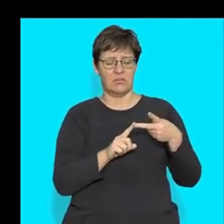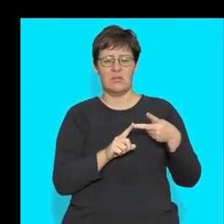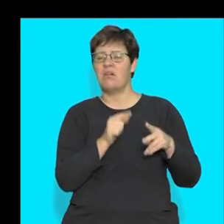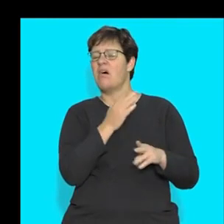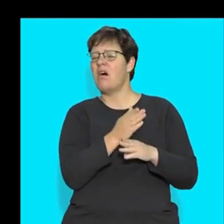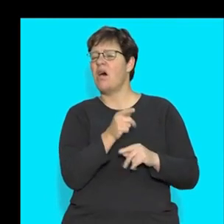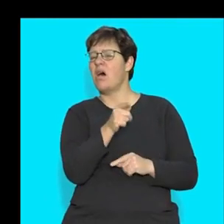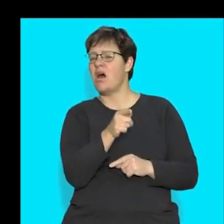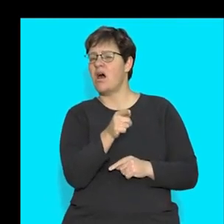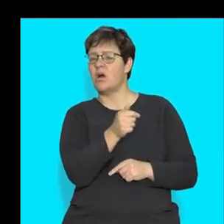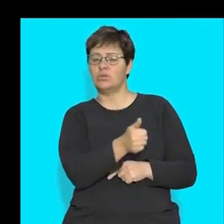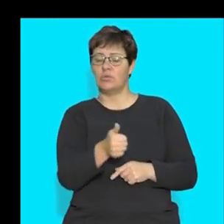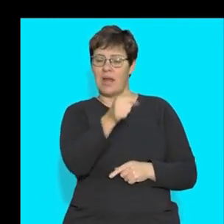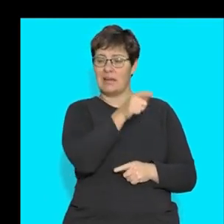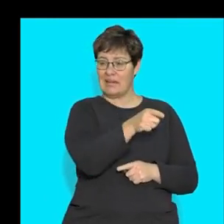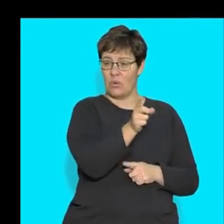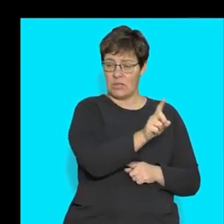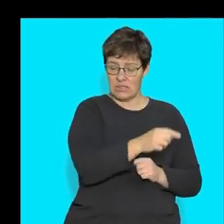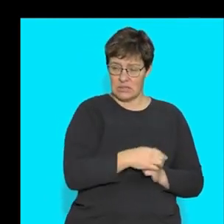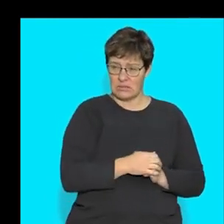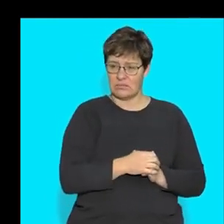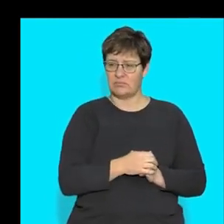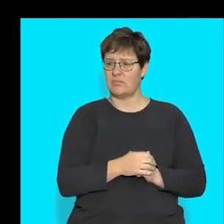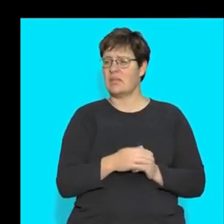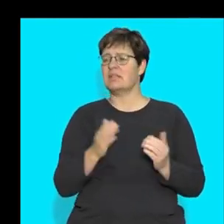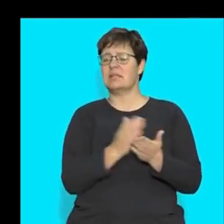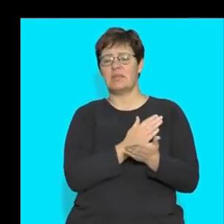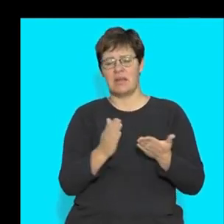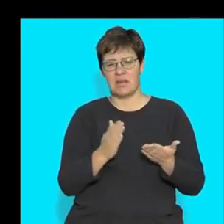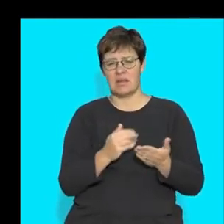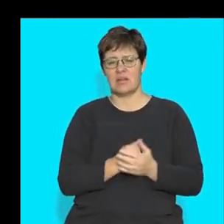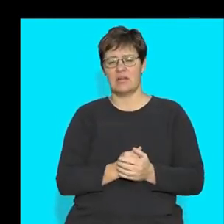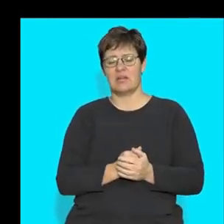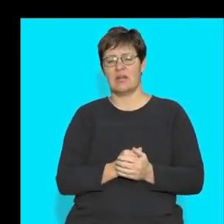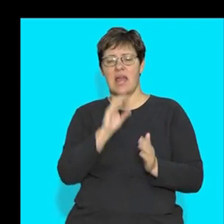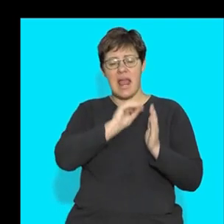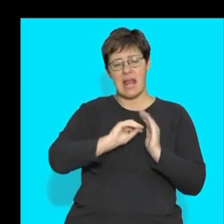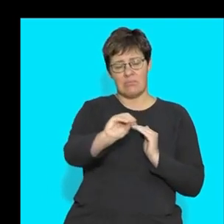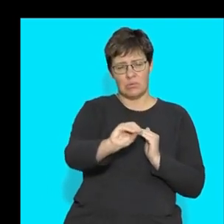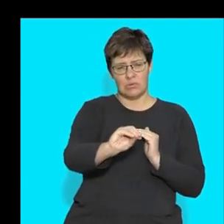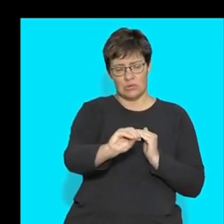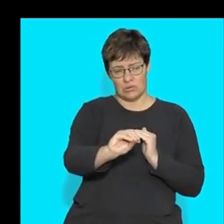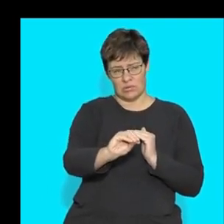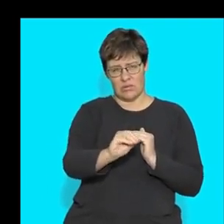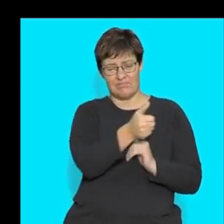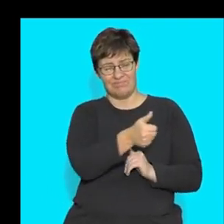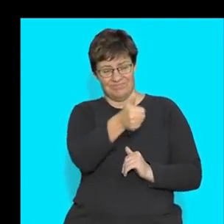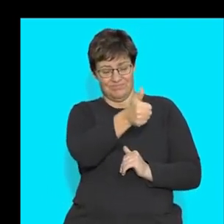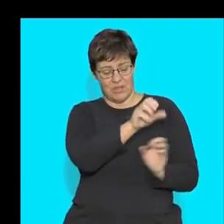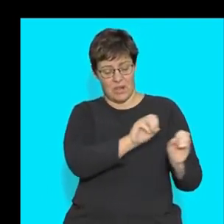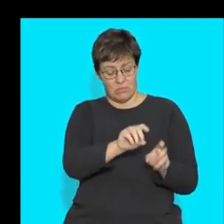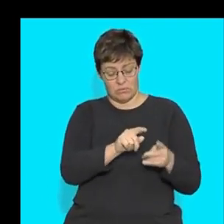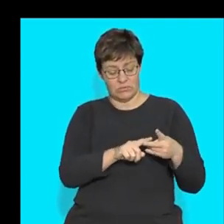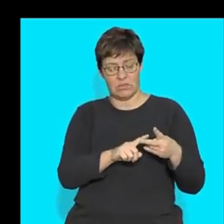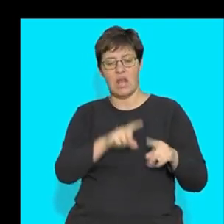of a function is what we call a domain, which at times they also call it the input variables, and